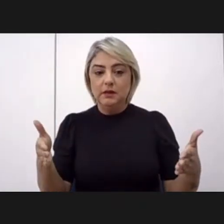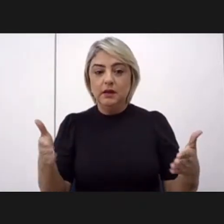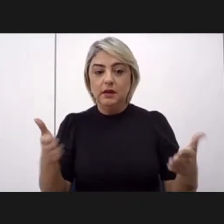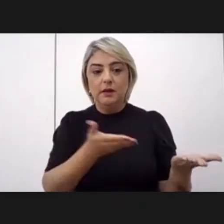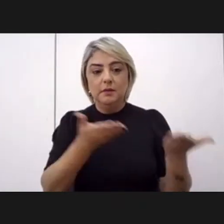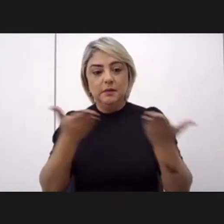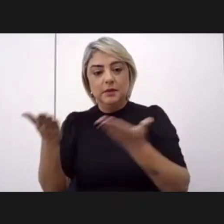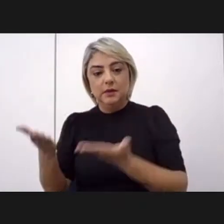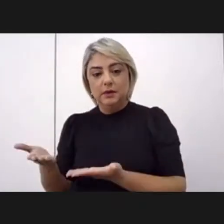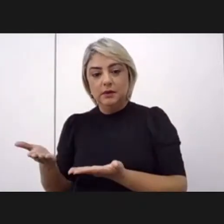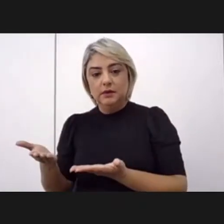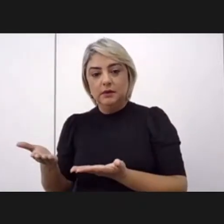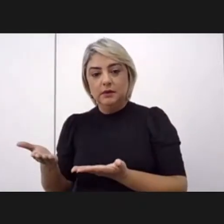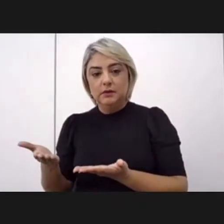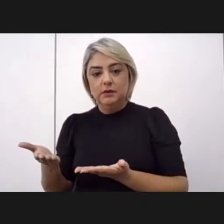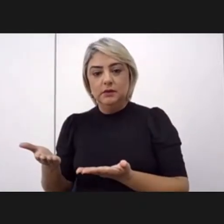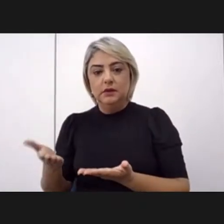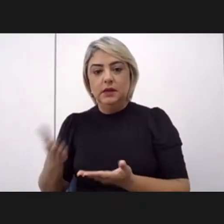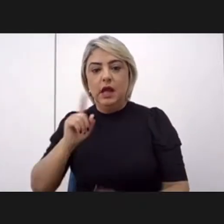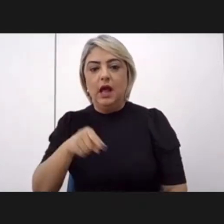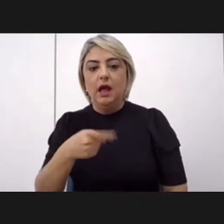to Thierry Delpeuch. Just to